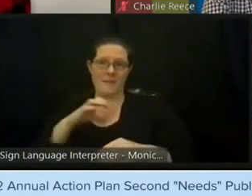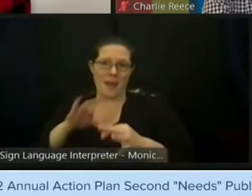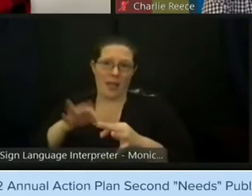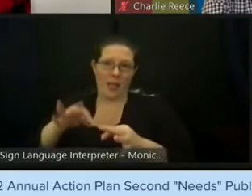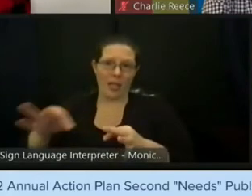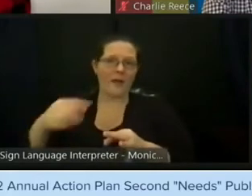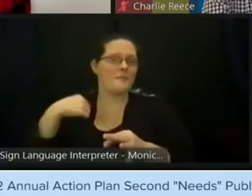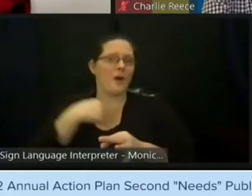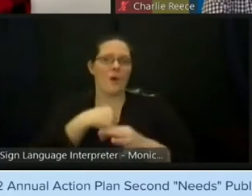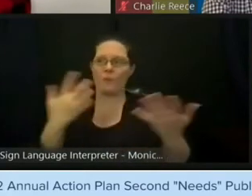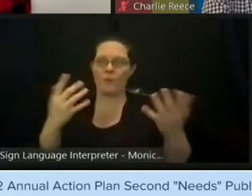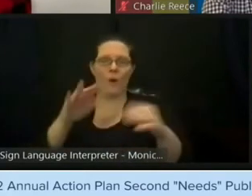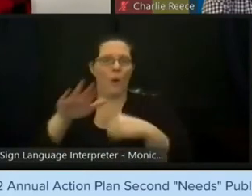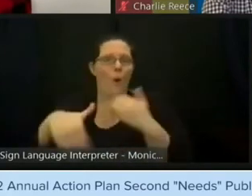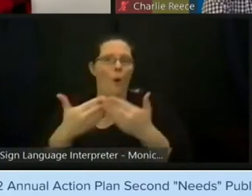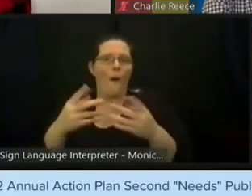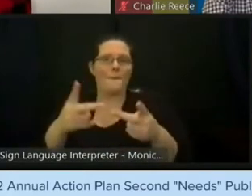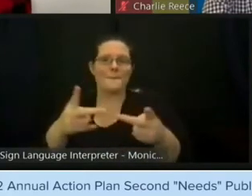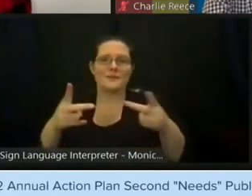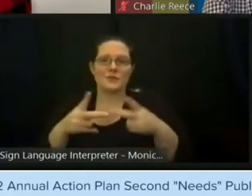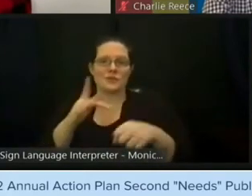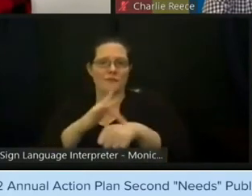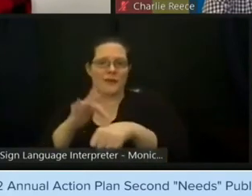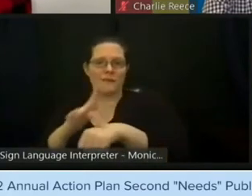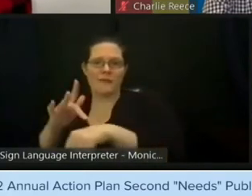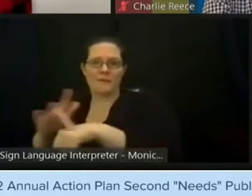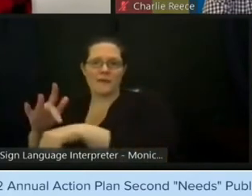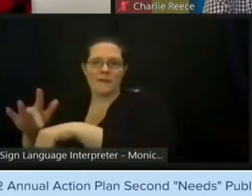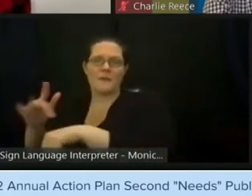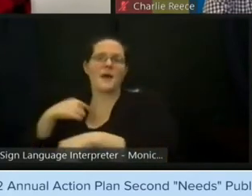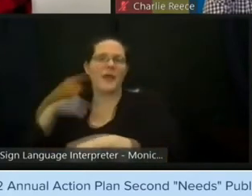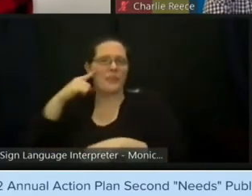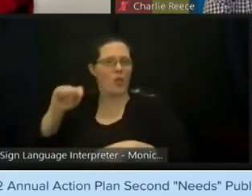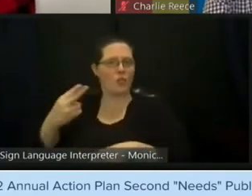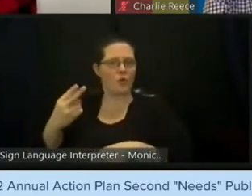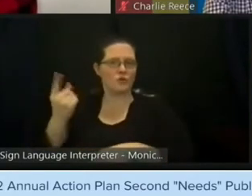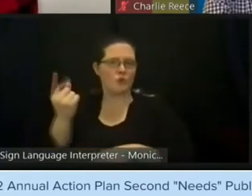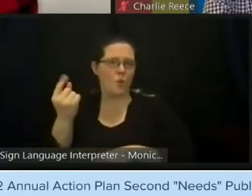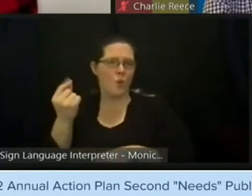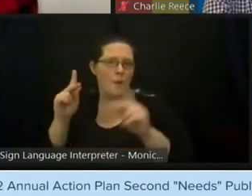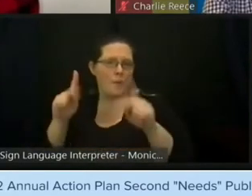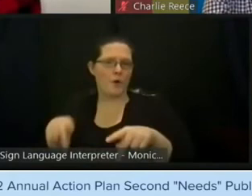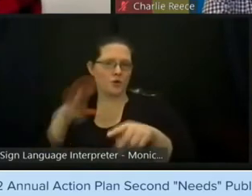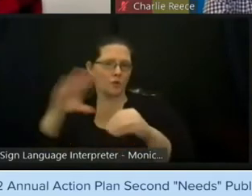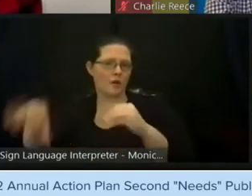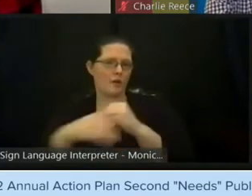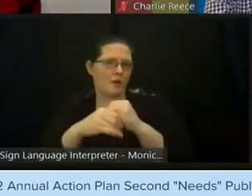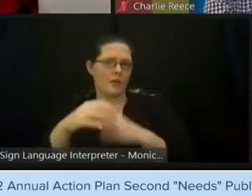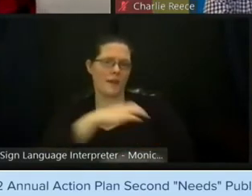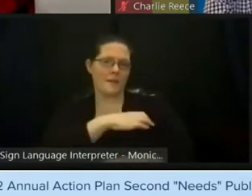it, all the positions, but I believe that on Thursday we will fill the final one. And I did ask